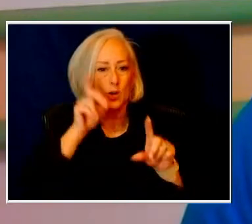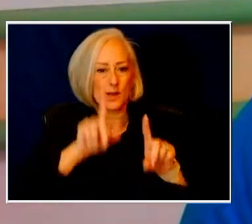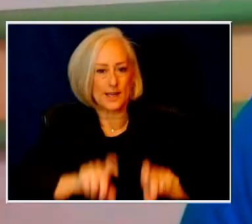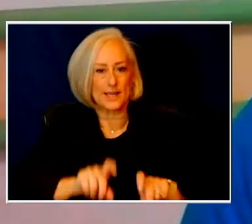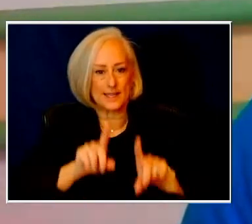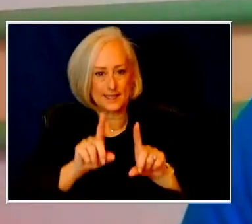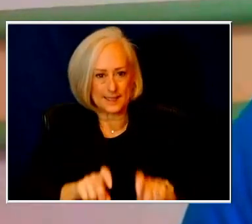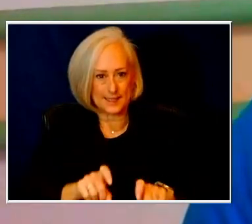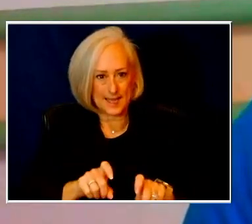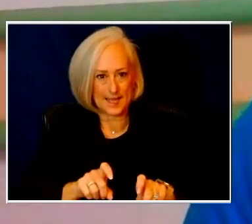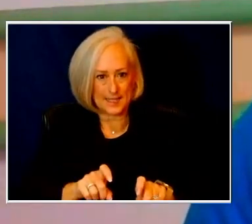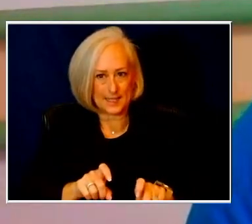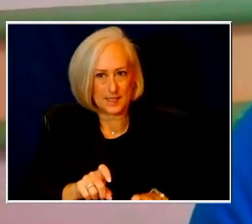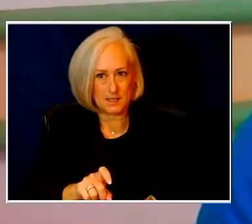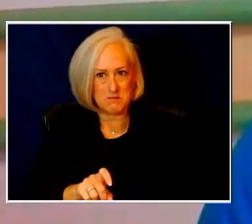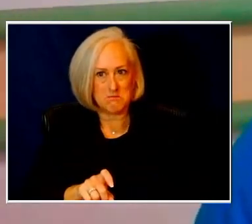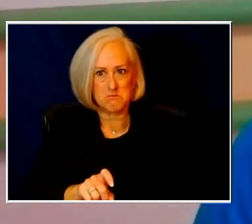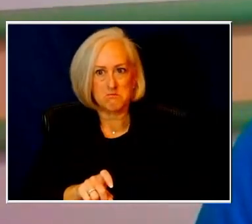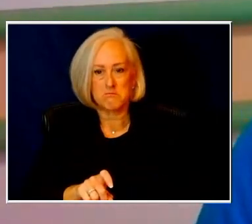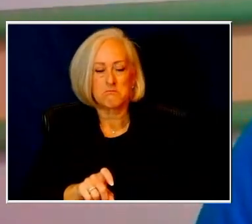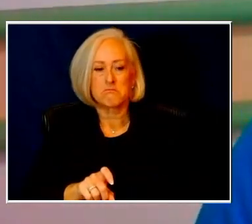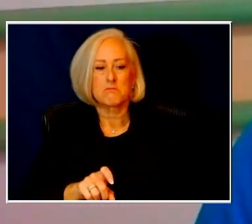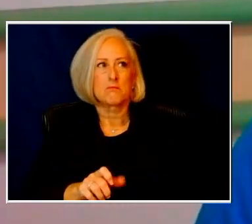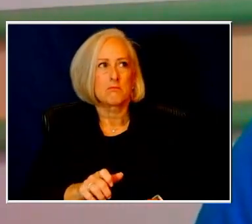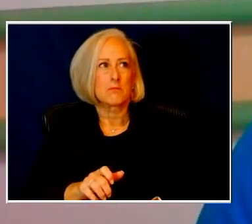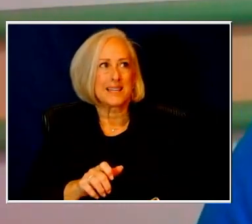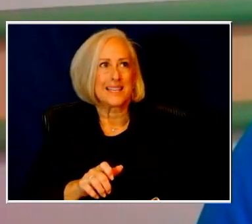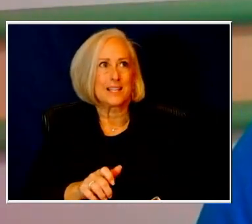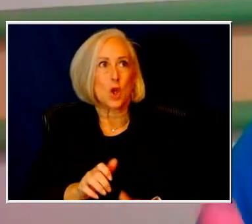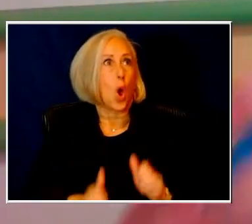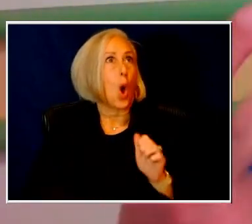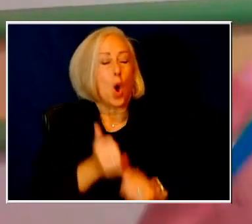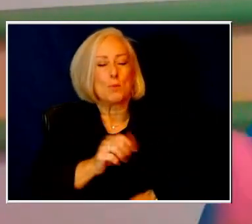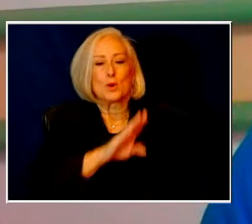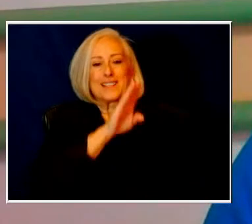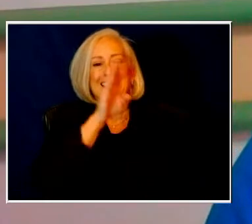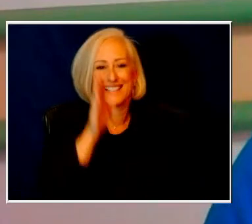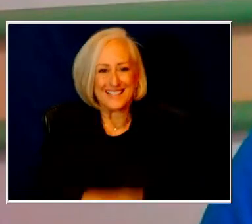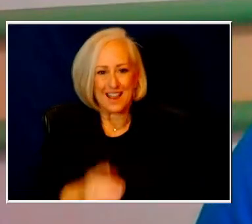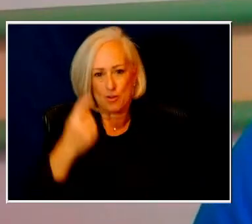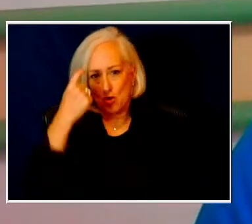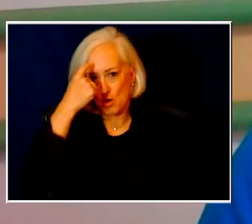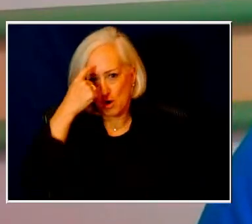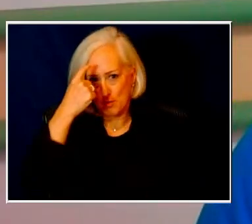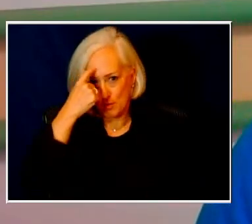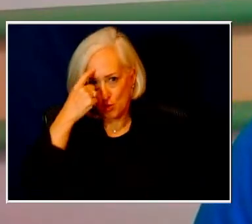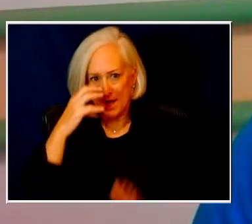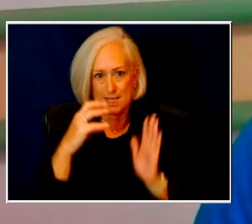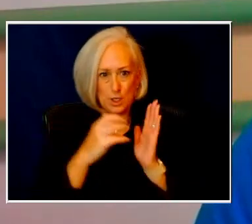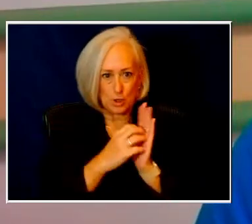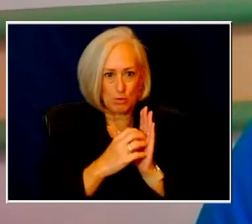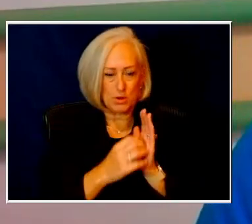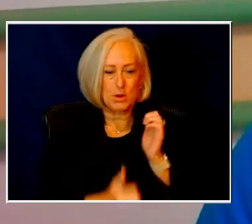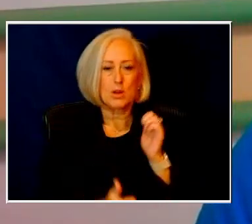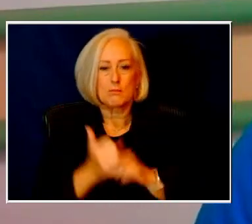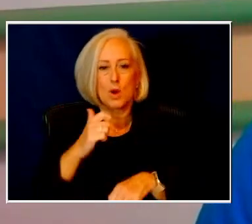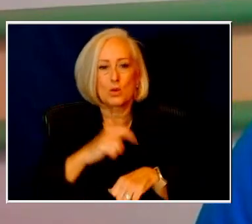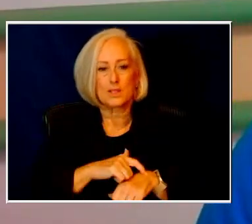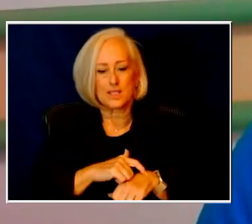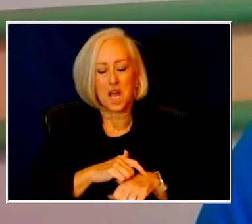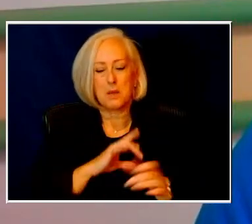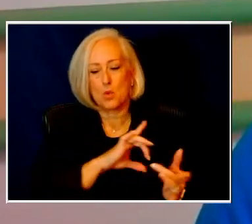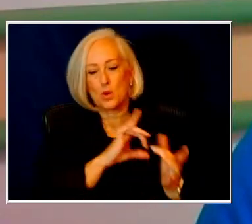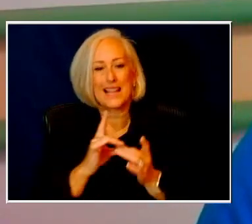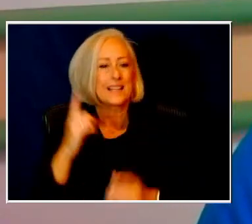almost never a brain tumor. So if most time it's an ear thing, and so that her case is just a